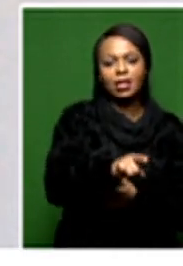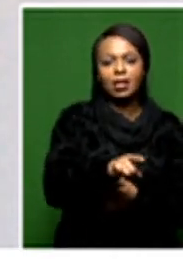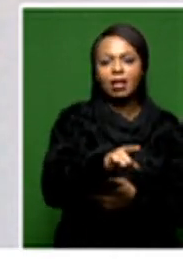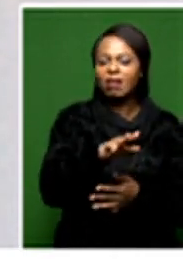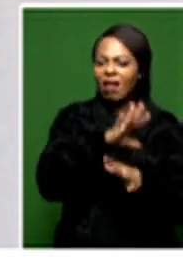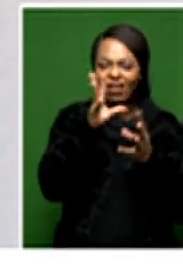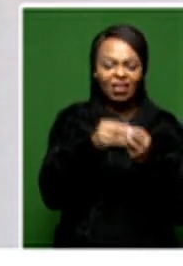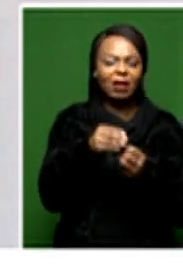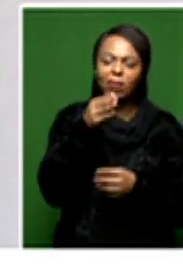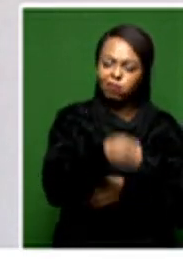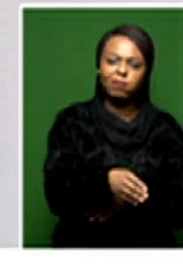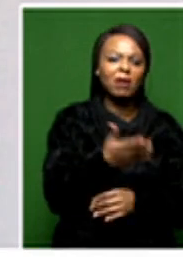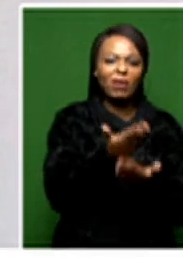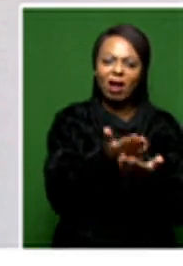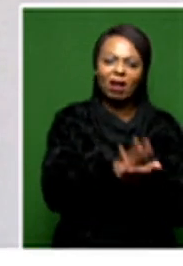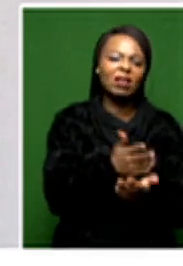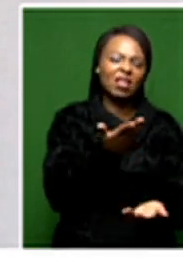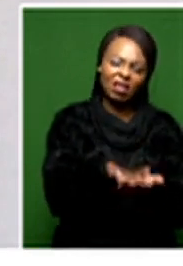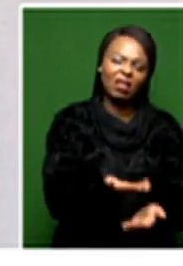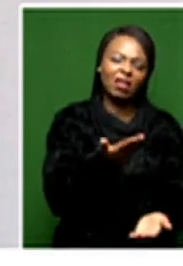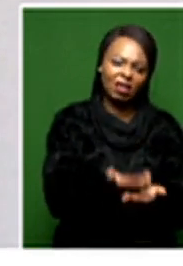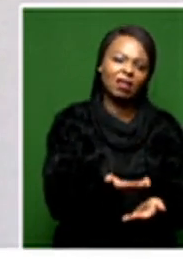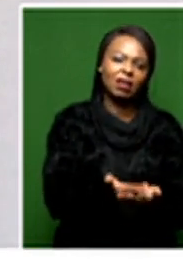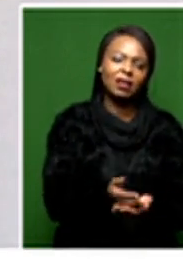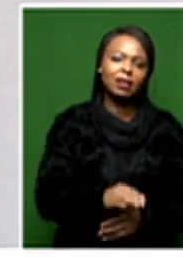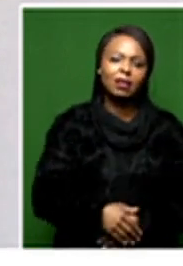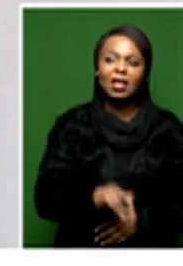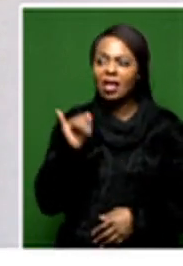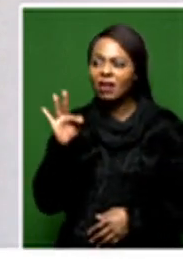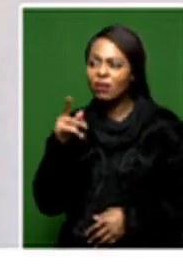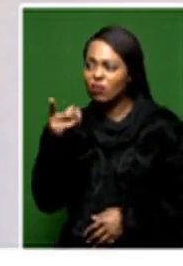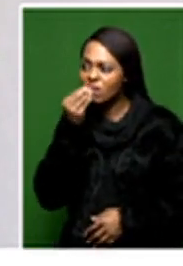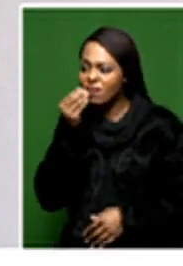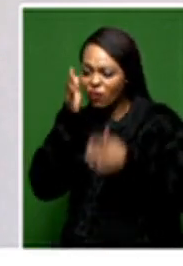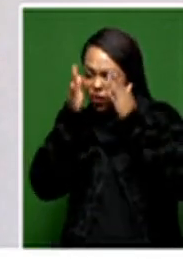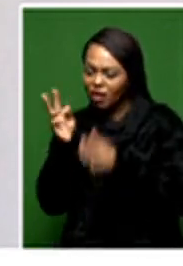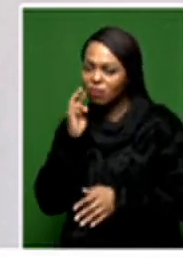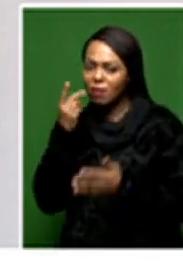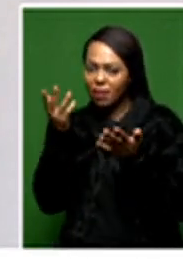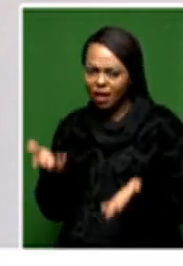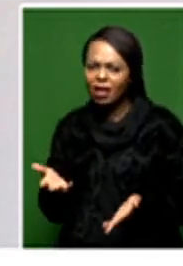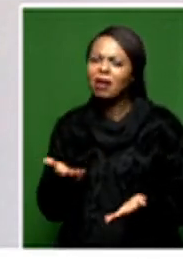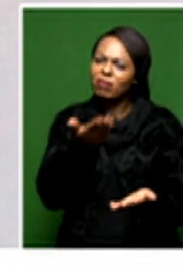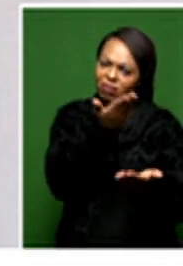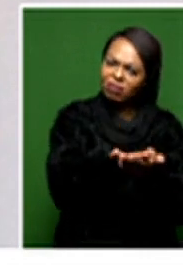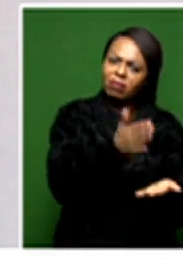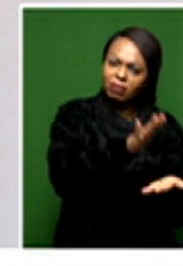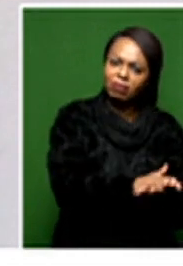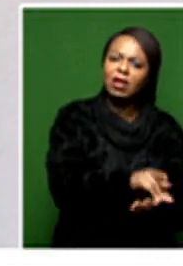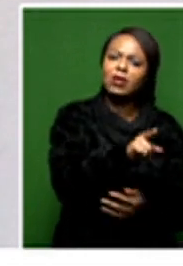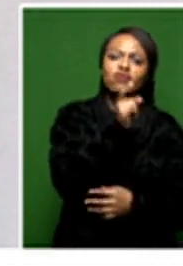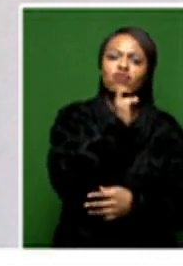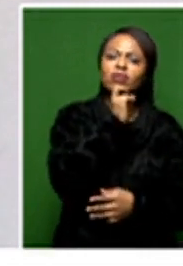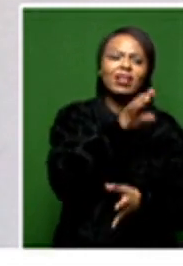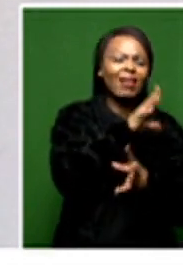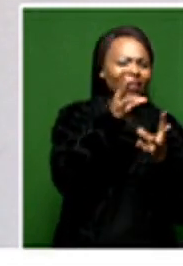is out there as well. So I think my advice to the non-meat eater is you can braai absolutely